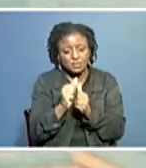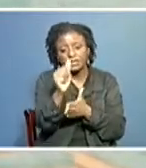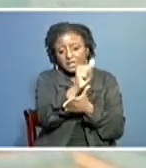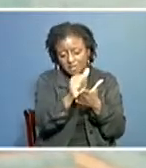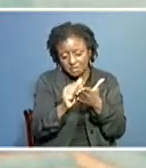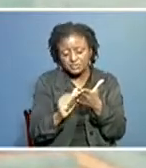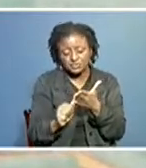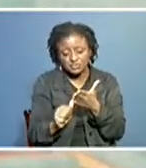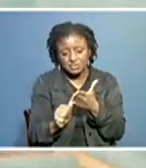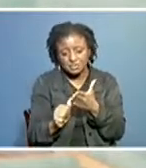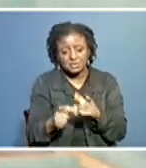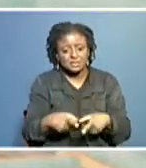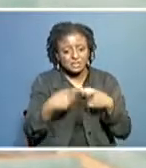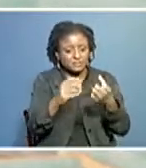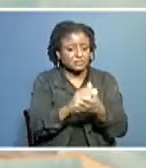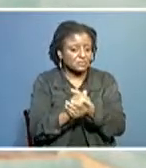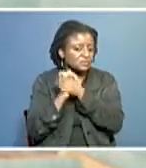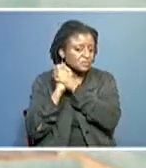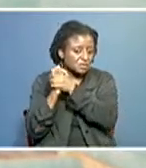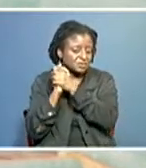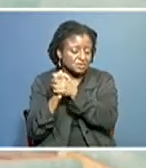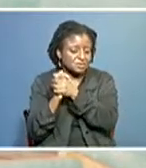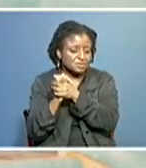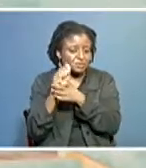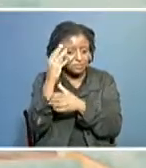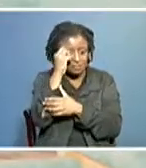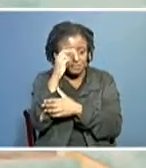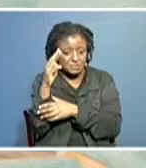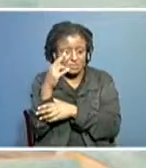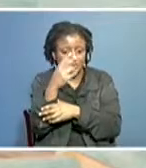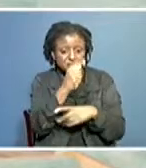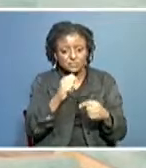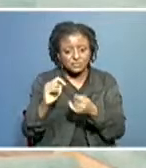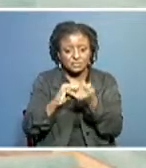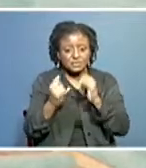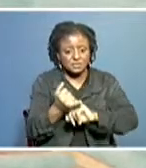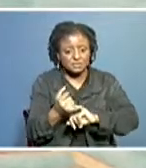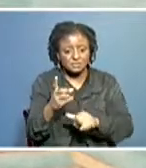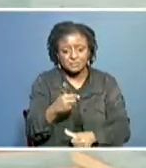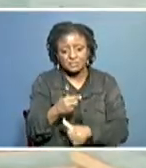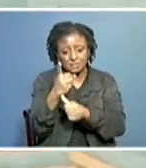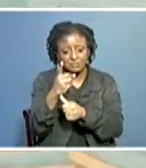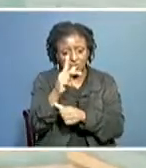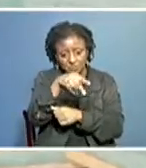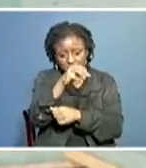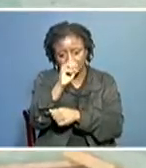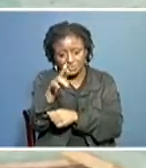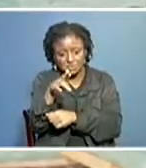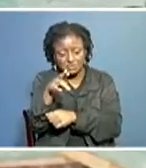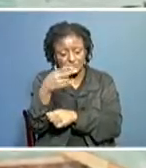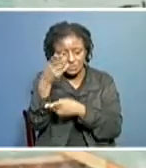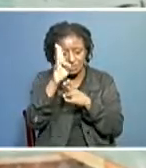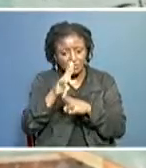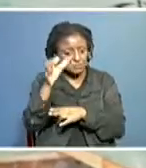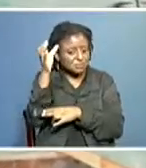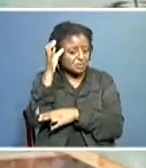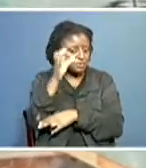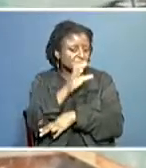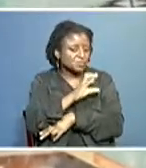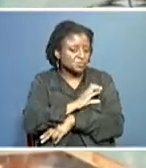up congratulations on this new venture is the Minister of Tourism, Investments and Aviation, Deputy Prime Minister, the Honorable Chester